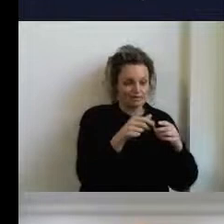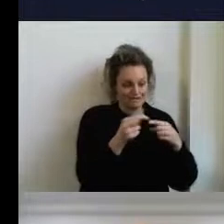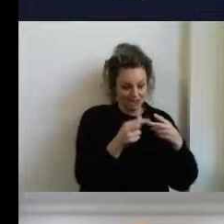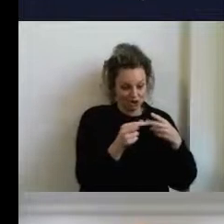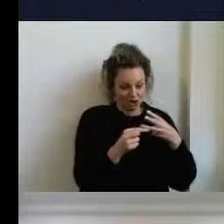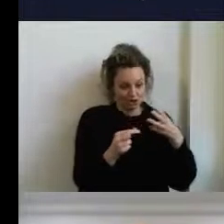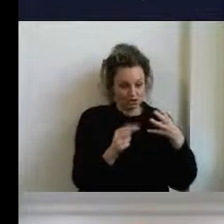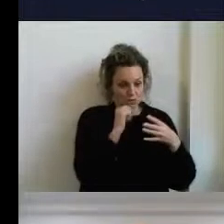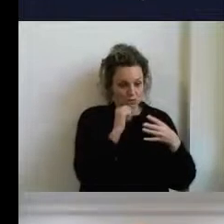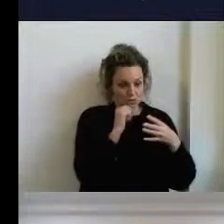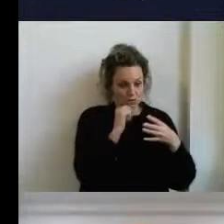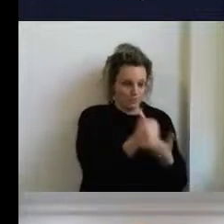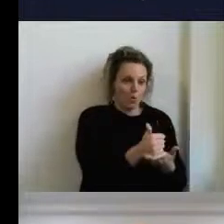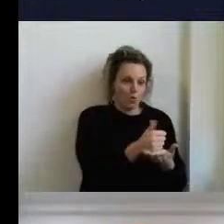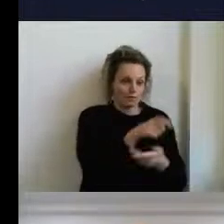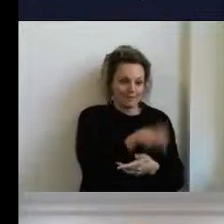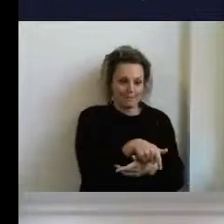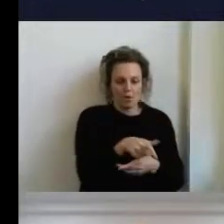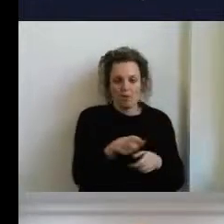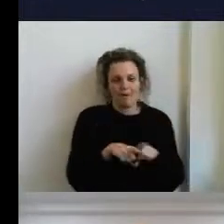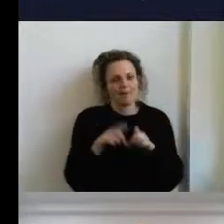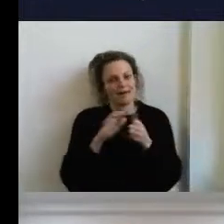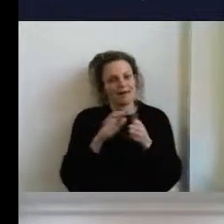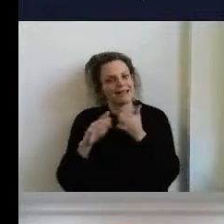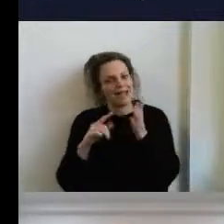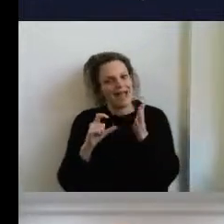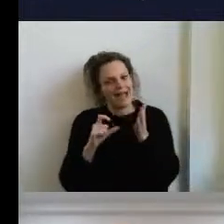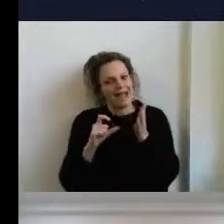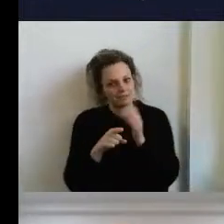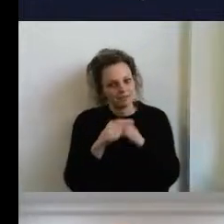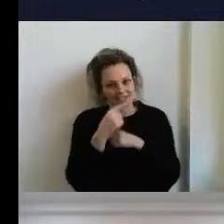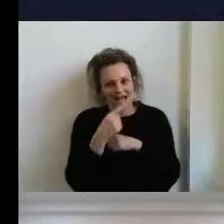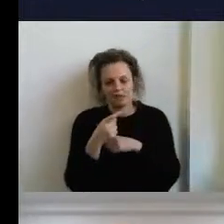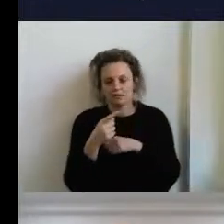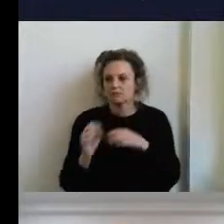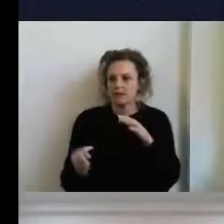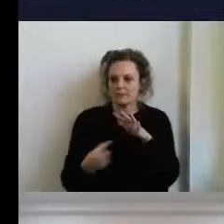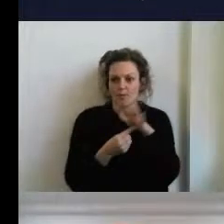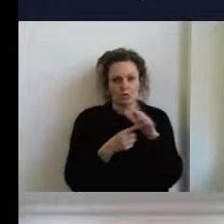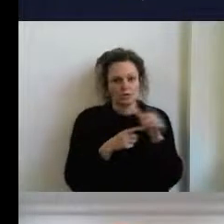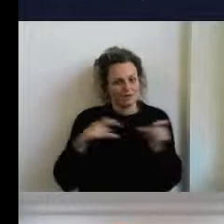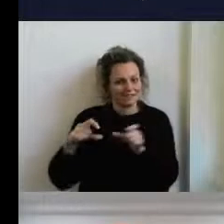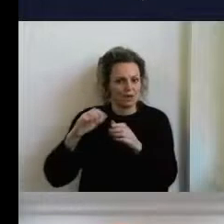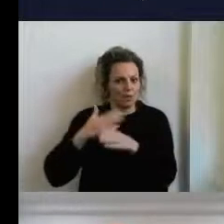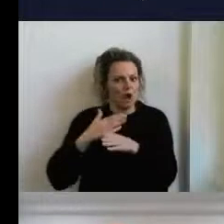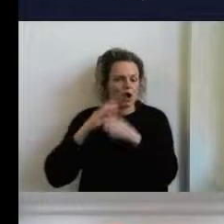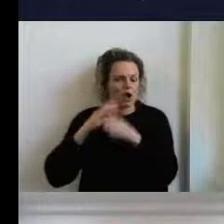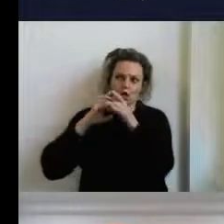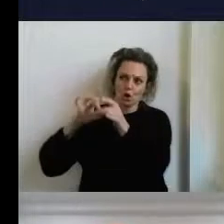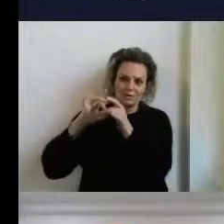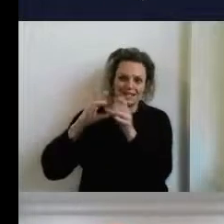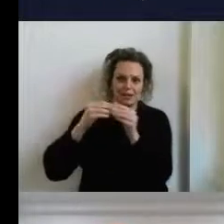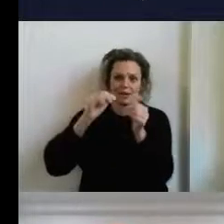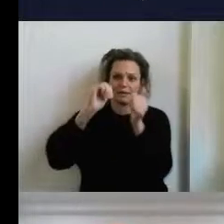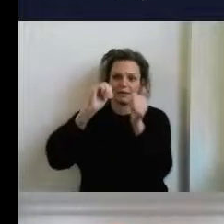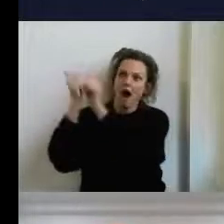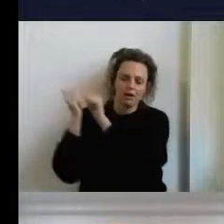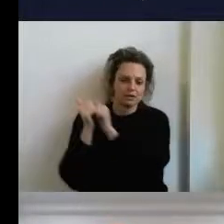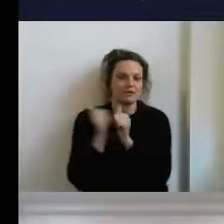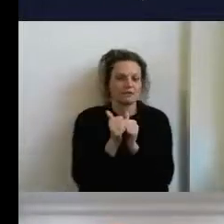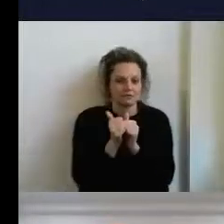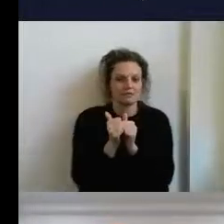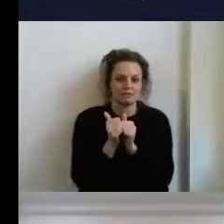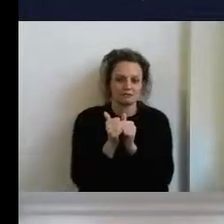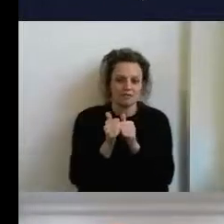other people are doing too. But like Hector said, it's important to make sure that we still work closely with our partners like that,